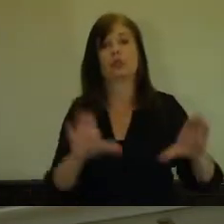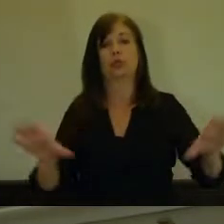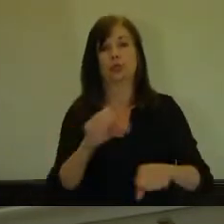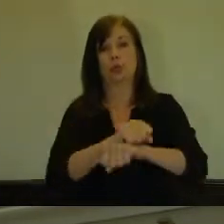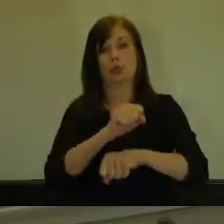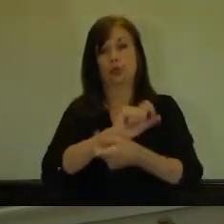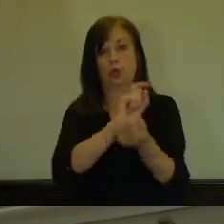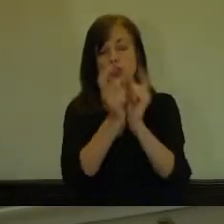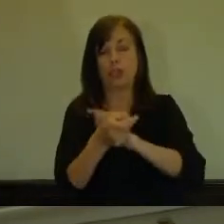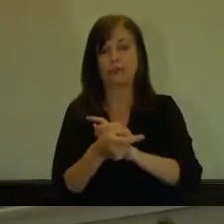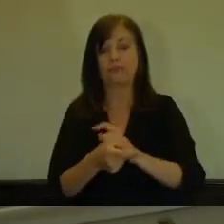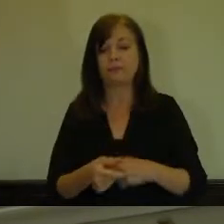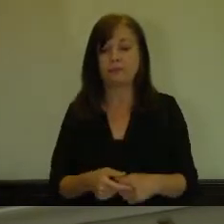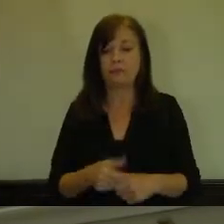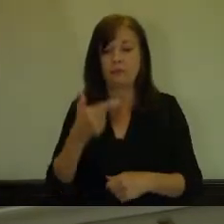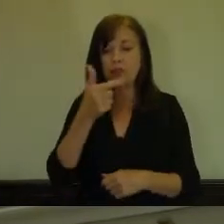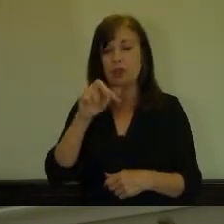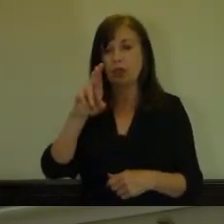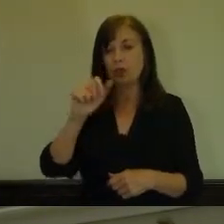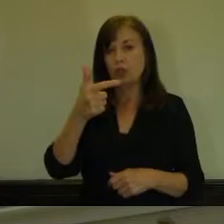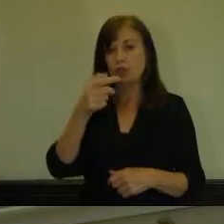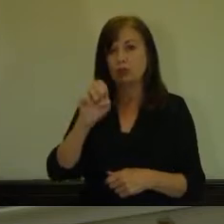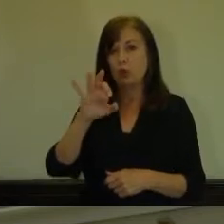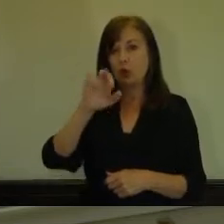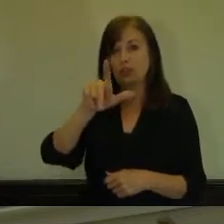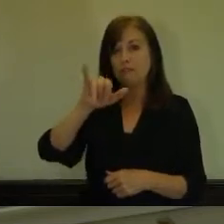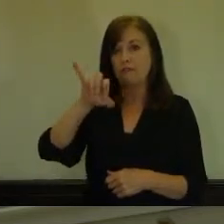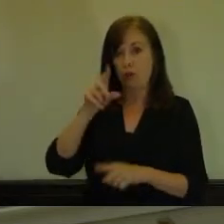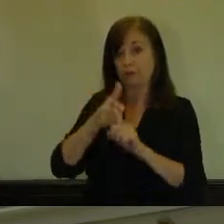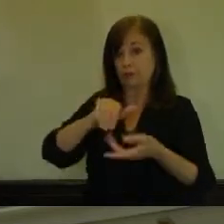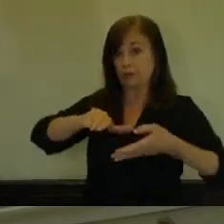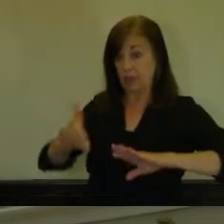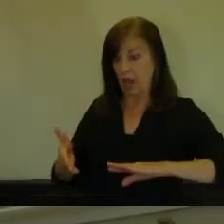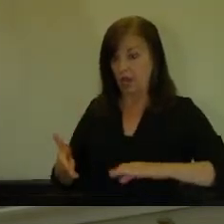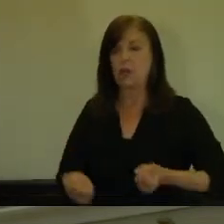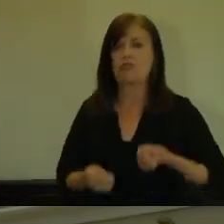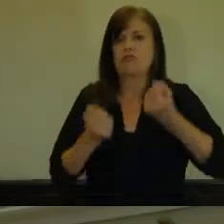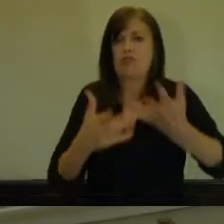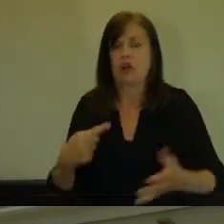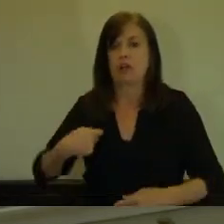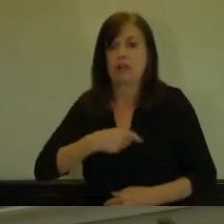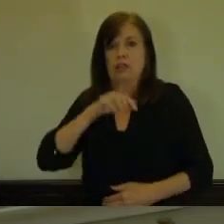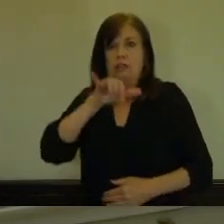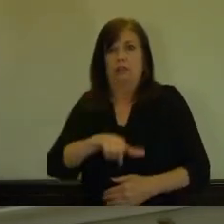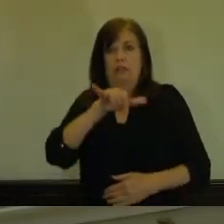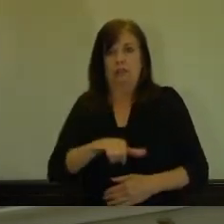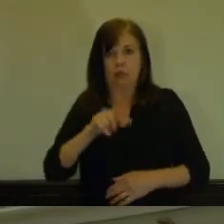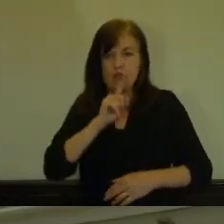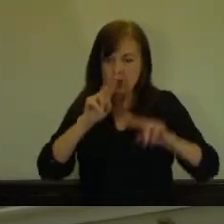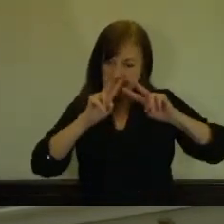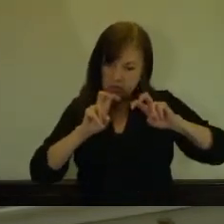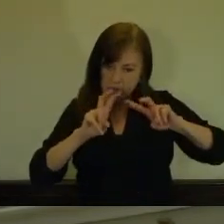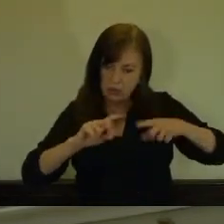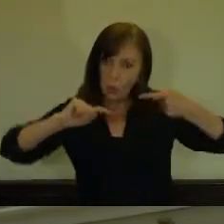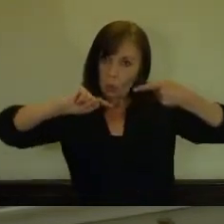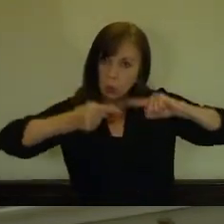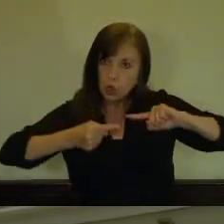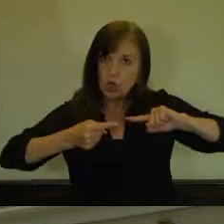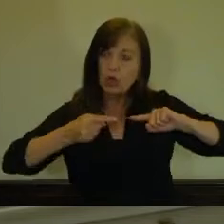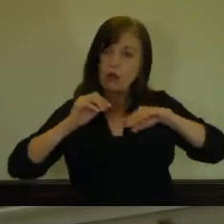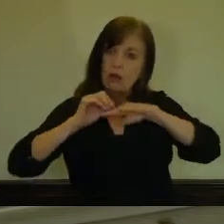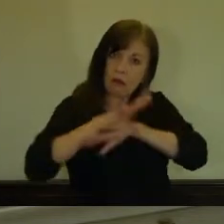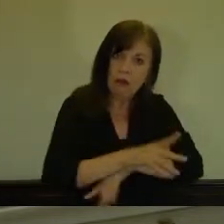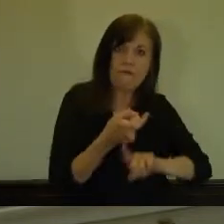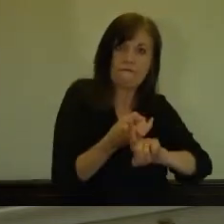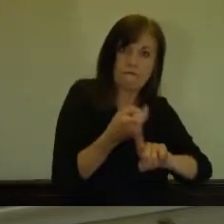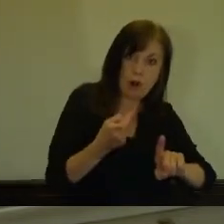George Floyd's death has allowed us to look at the wounds of racism in our nation, and it's inspiring